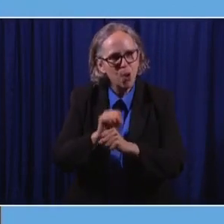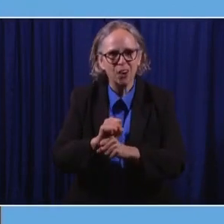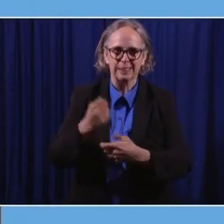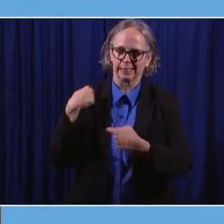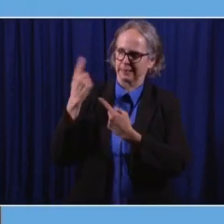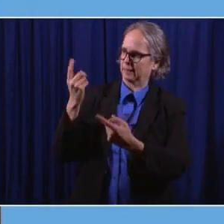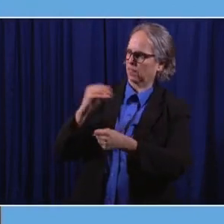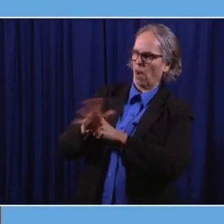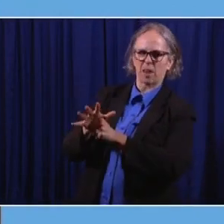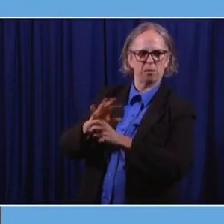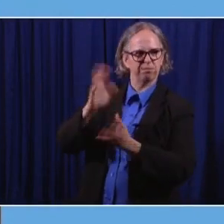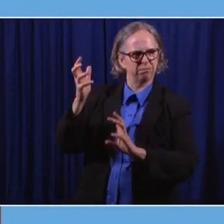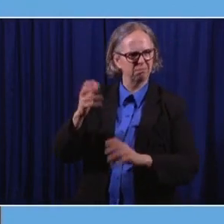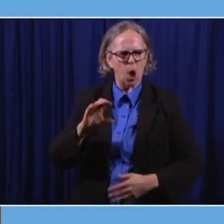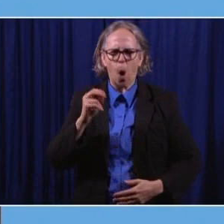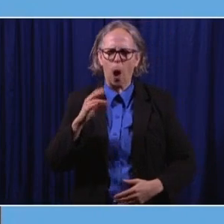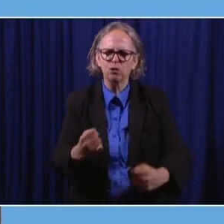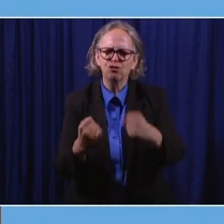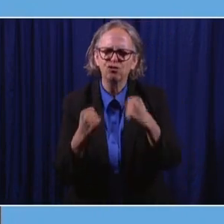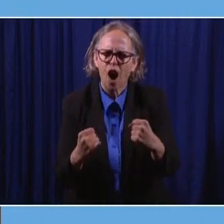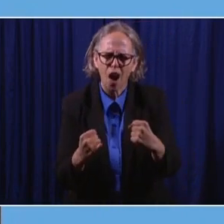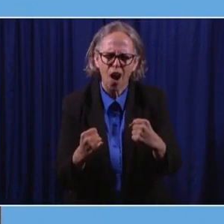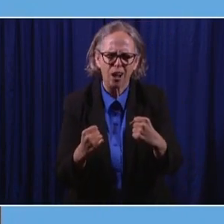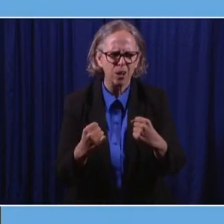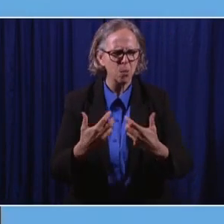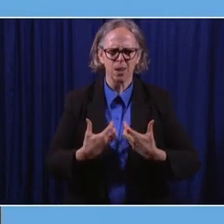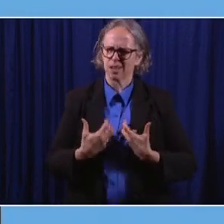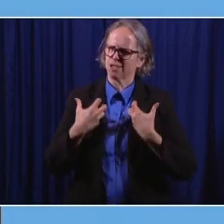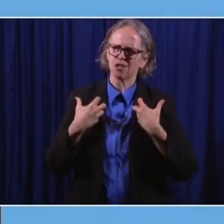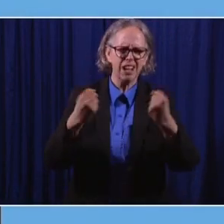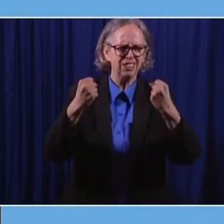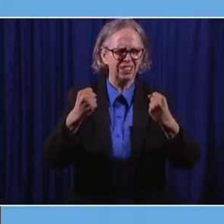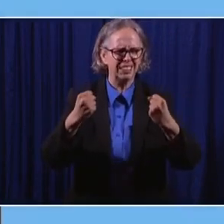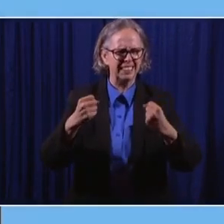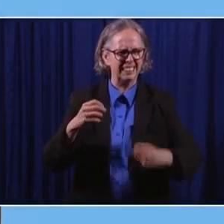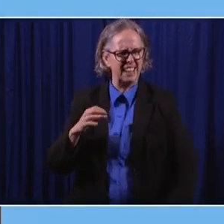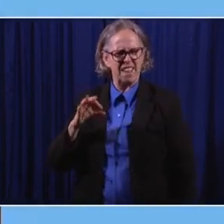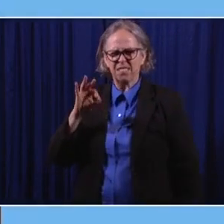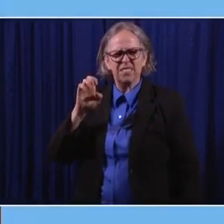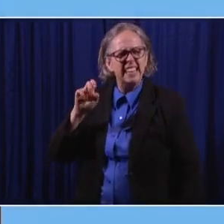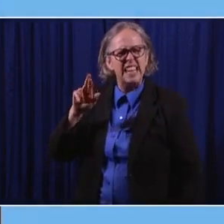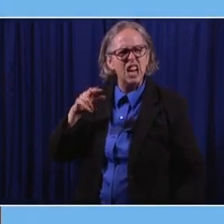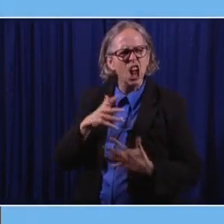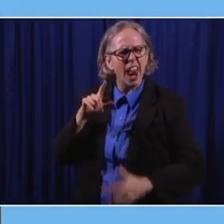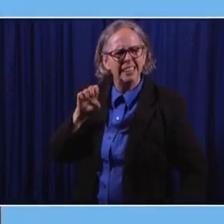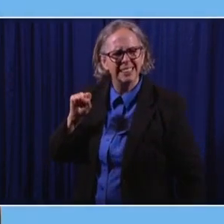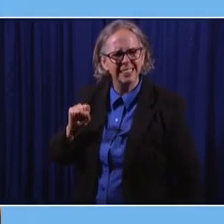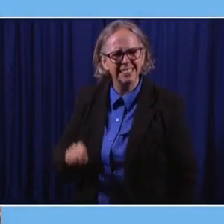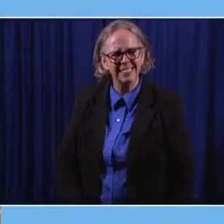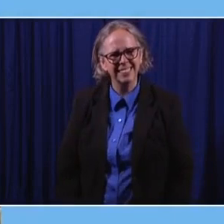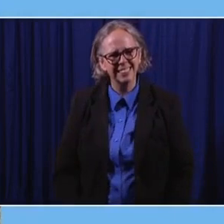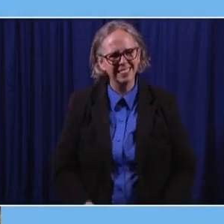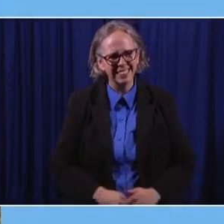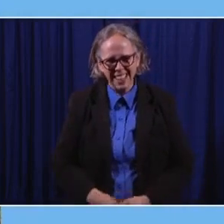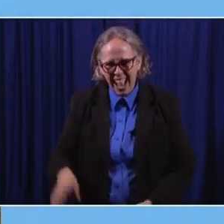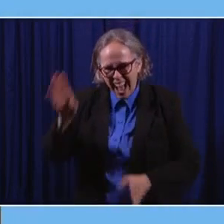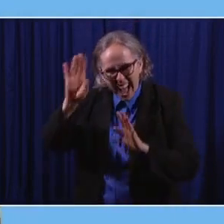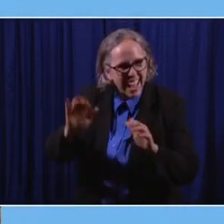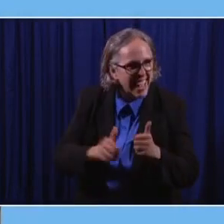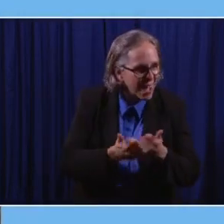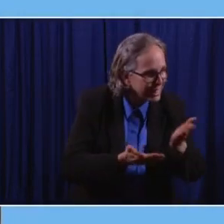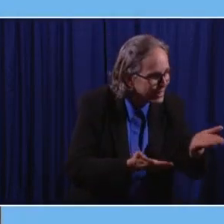strong, courageous, and just fearless. Hi, Jamie, how are you? Hi, not bad. How are you today? Good.